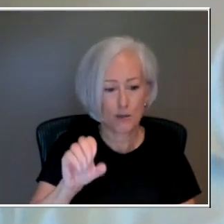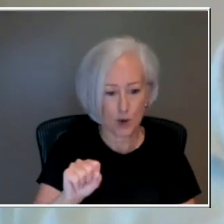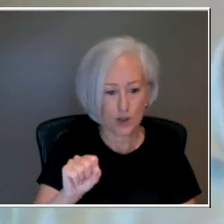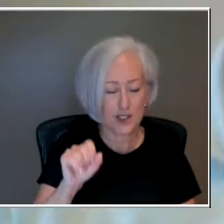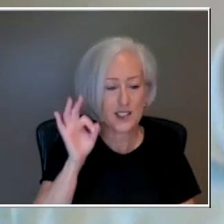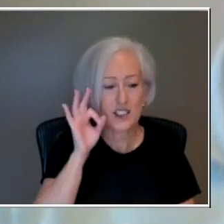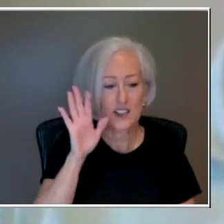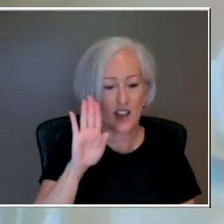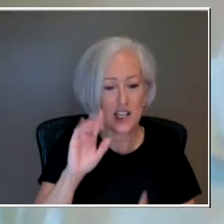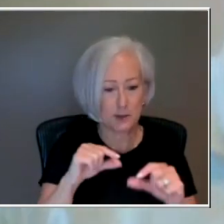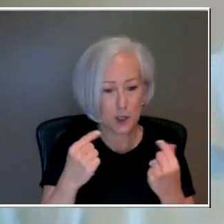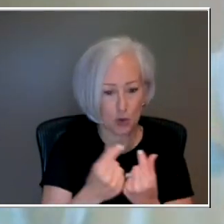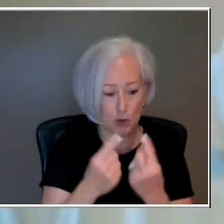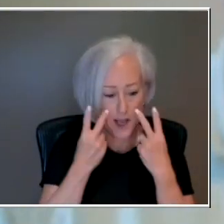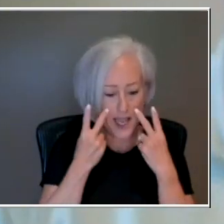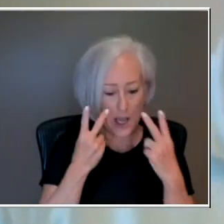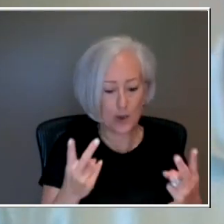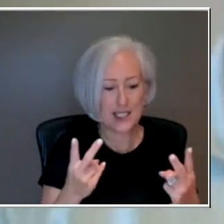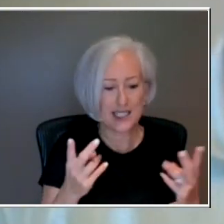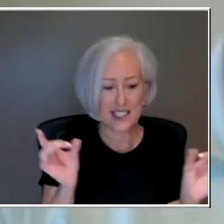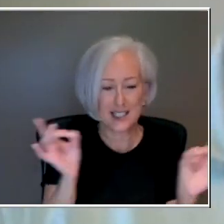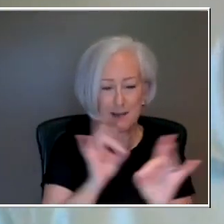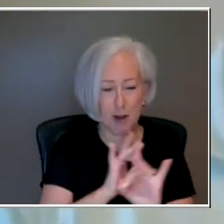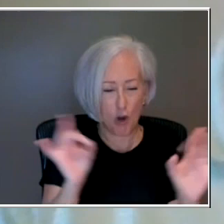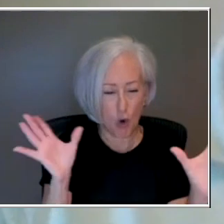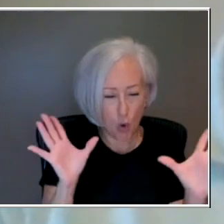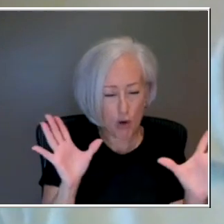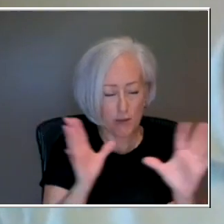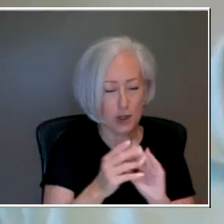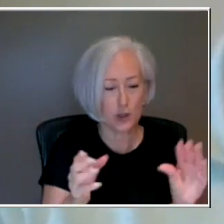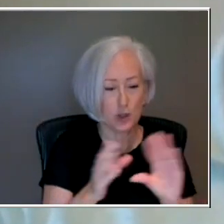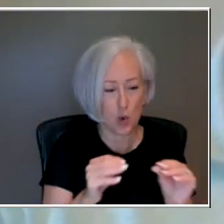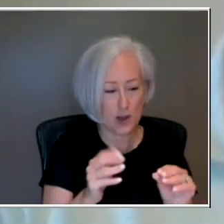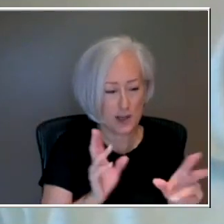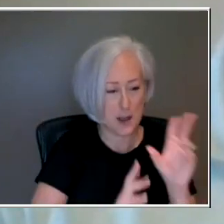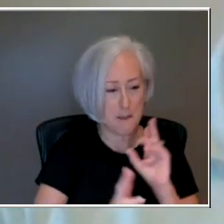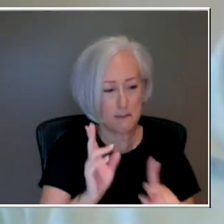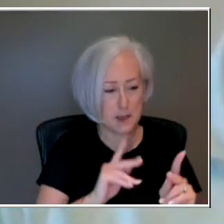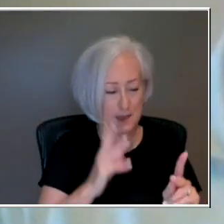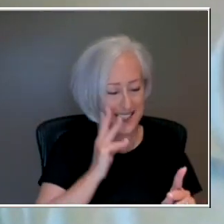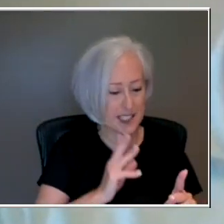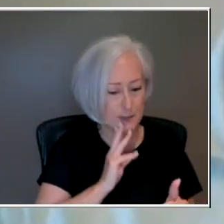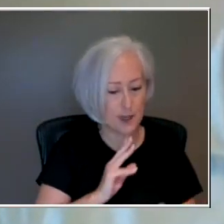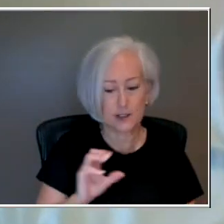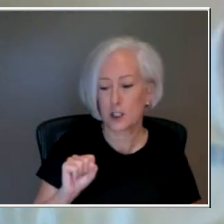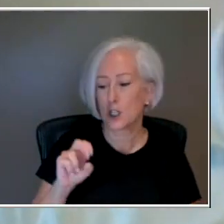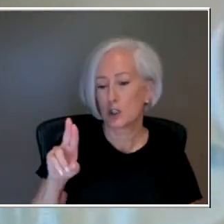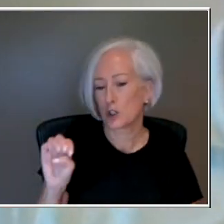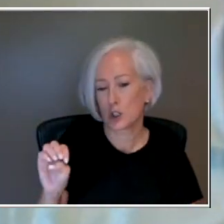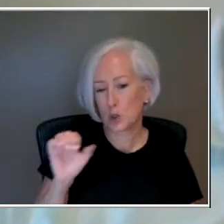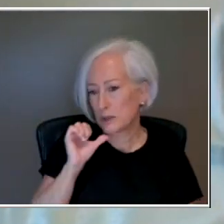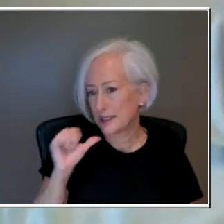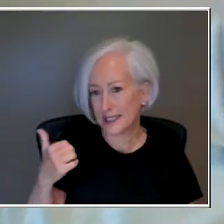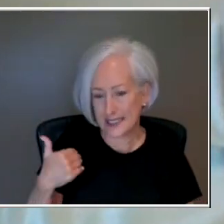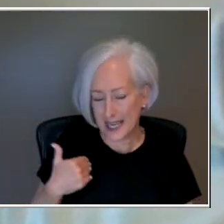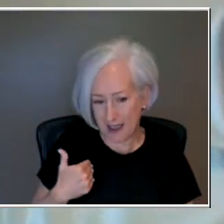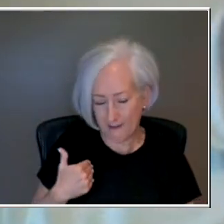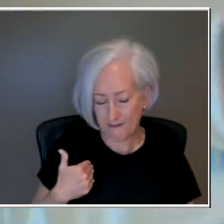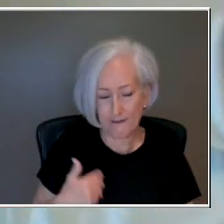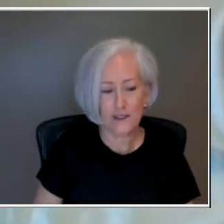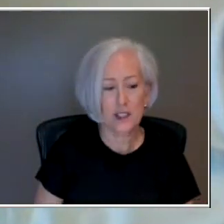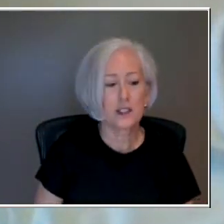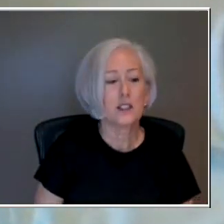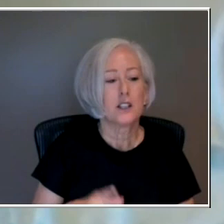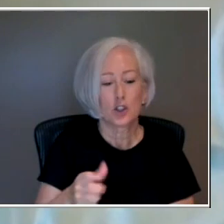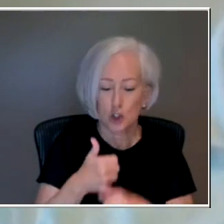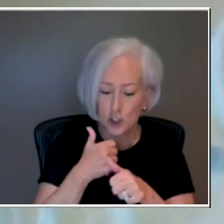group, and we see kind of some horror stories that a lot of the people are having, and Sue did not have them. She did what the doctor said.